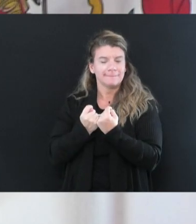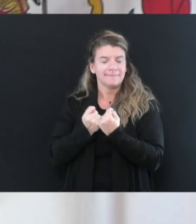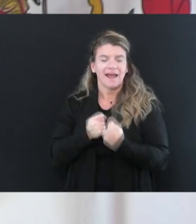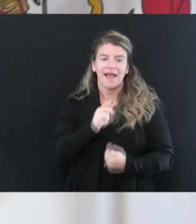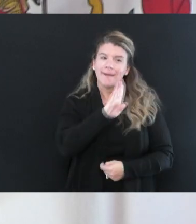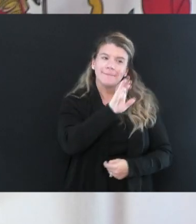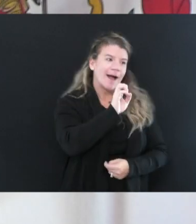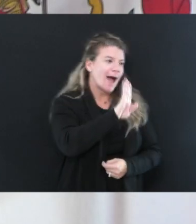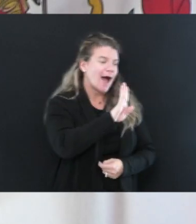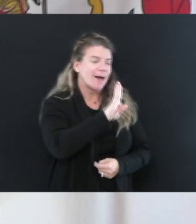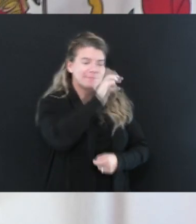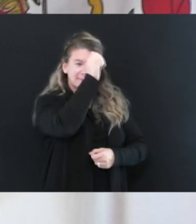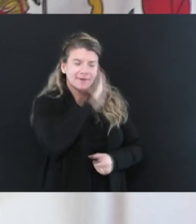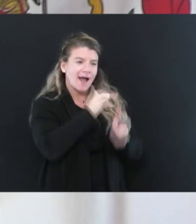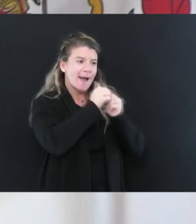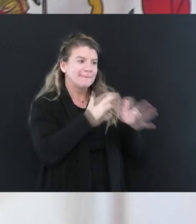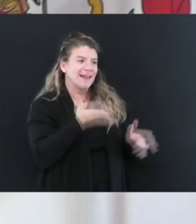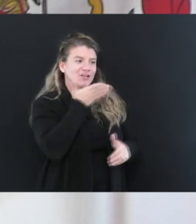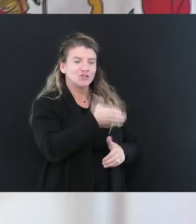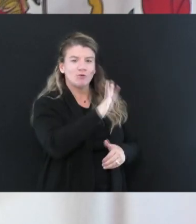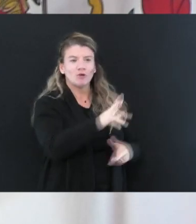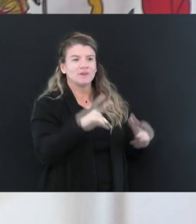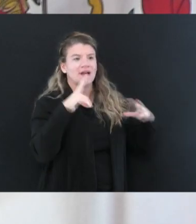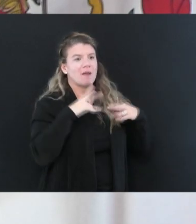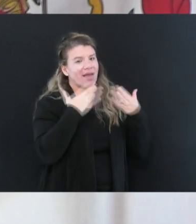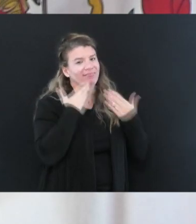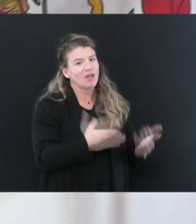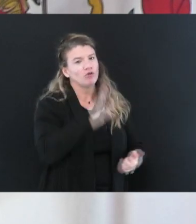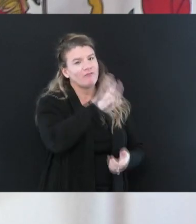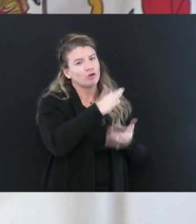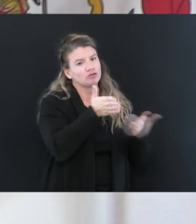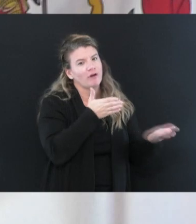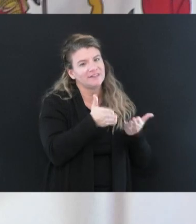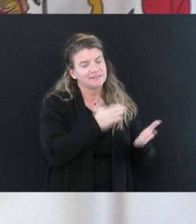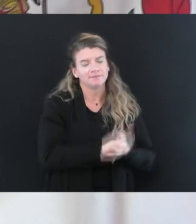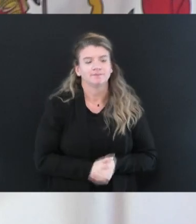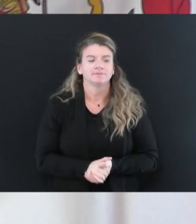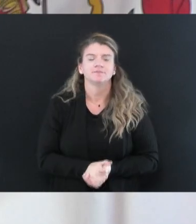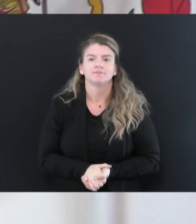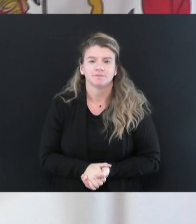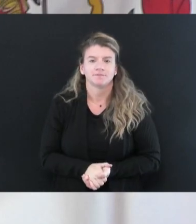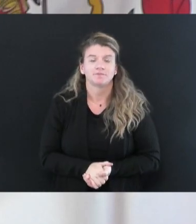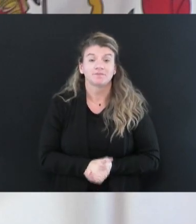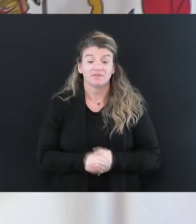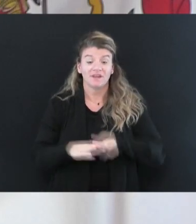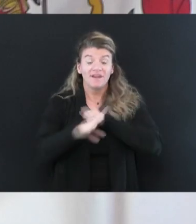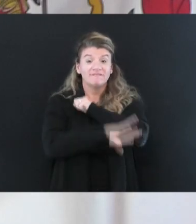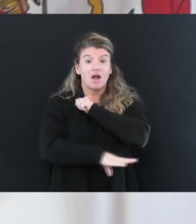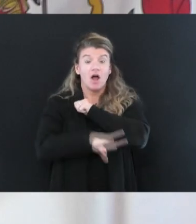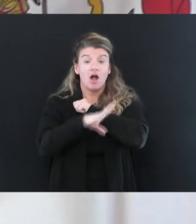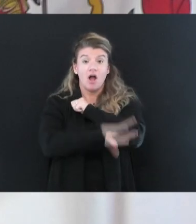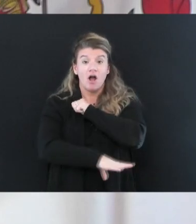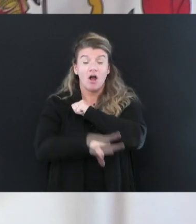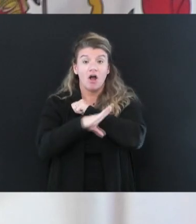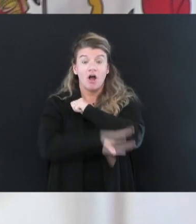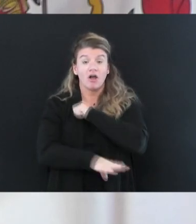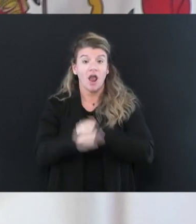every way, and thank you again for all your service. Okay, fall colors,